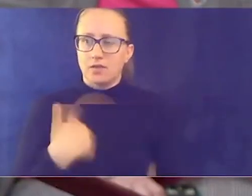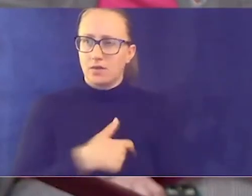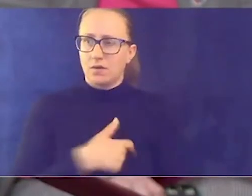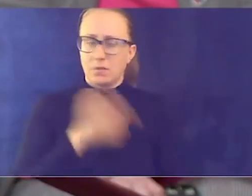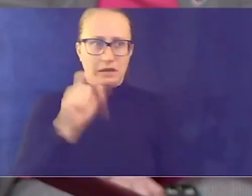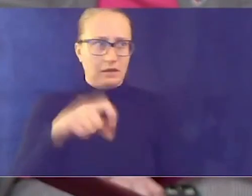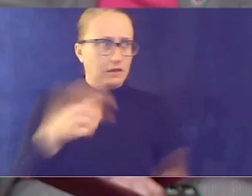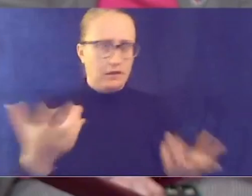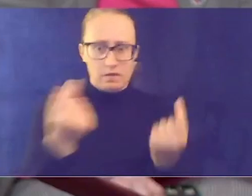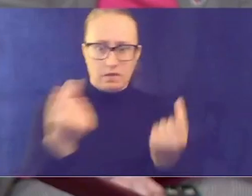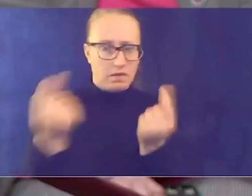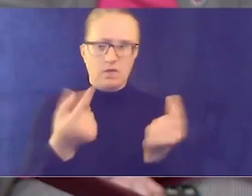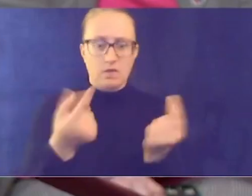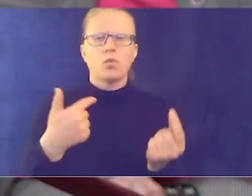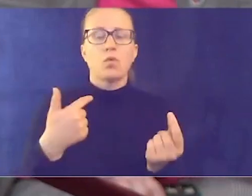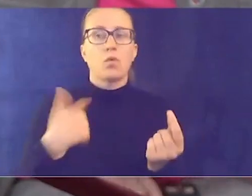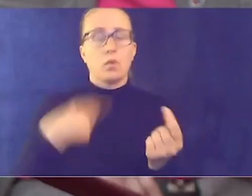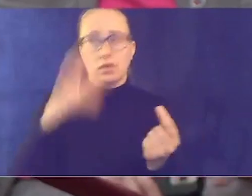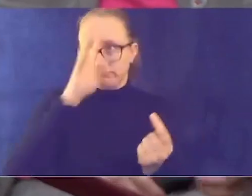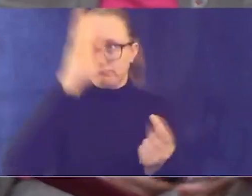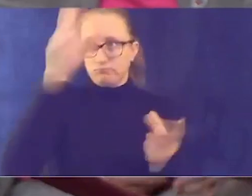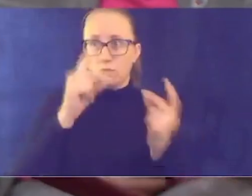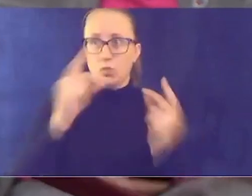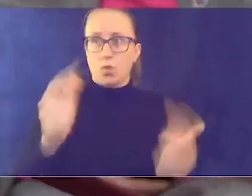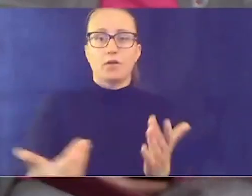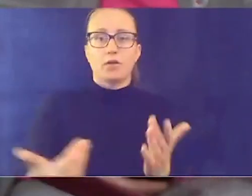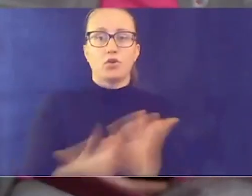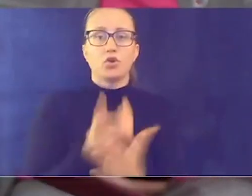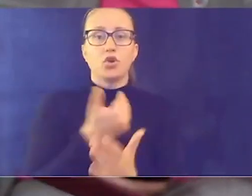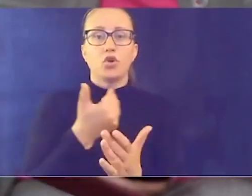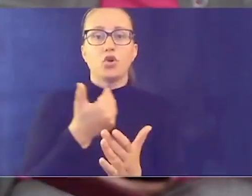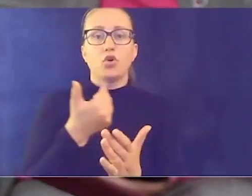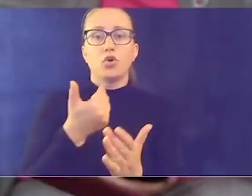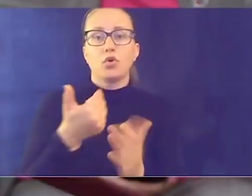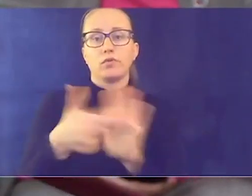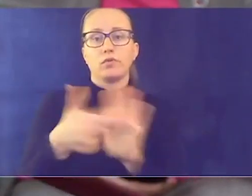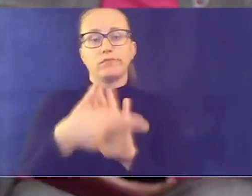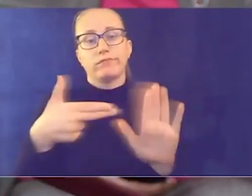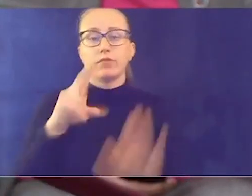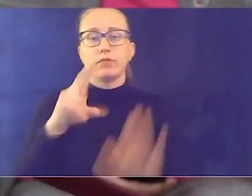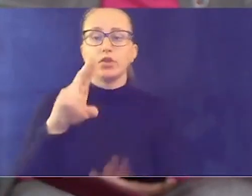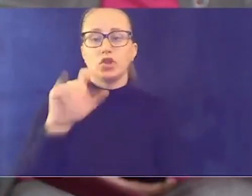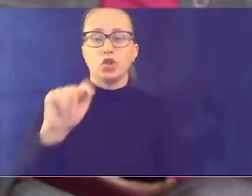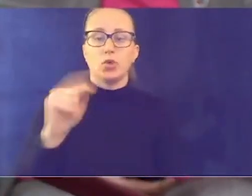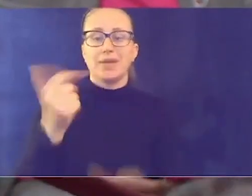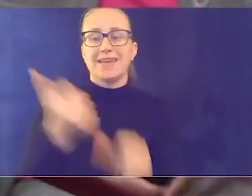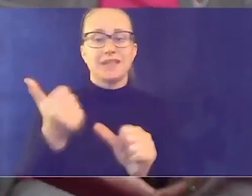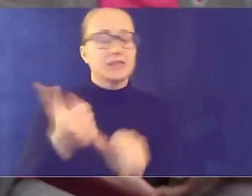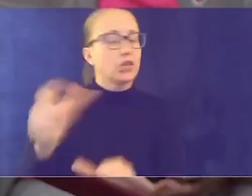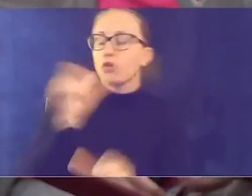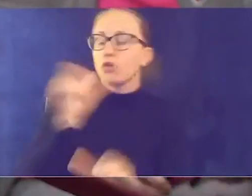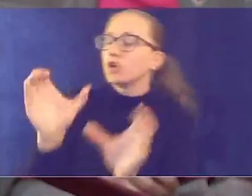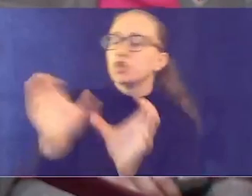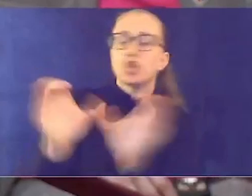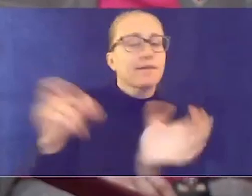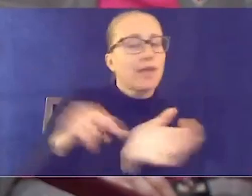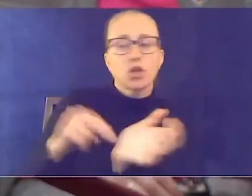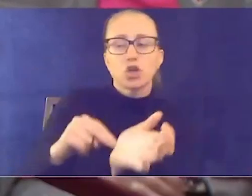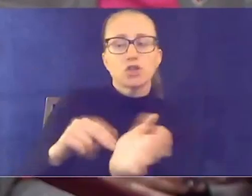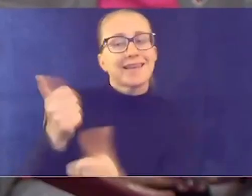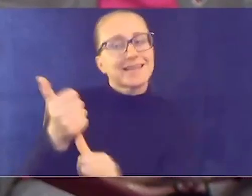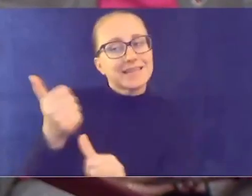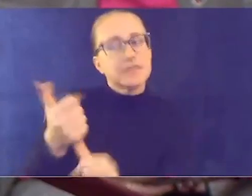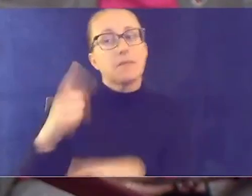new provider caregiver title of unit assistant. These are people who are not certified nursing assistants, but can do many of the tasks